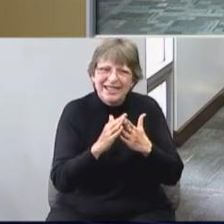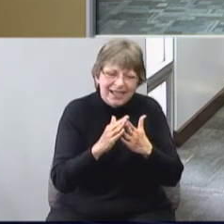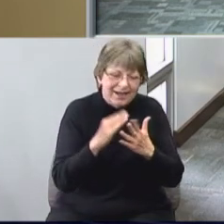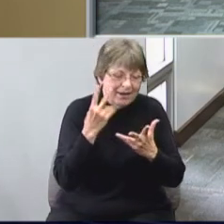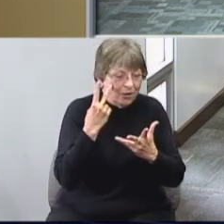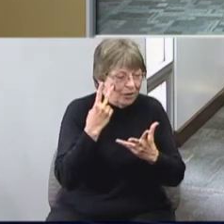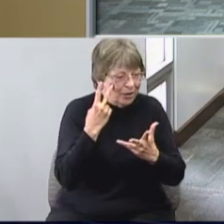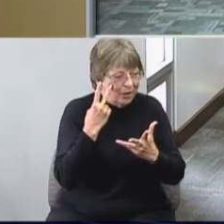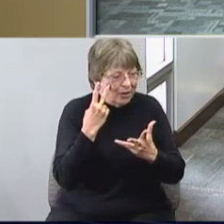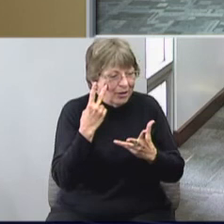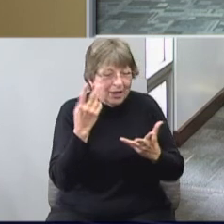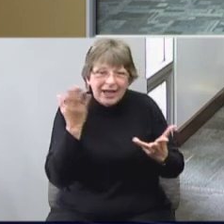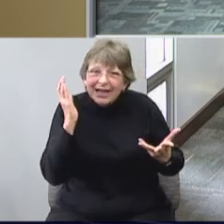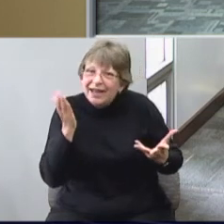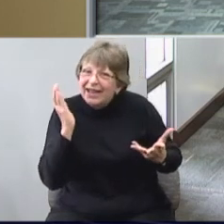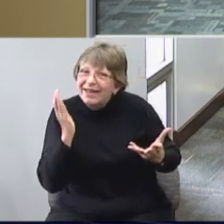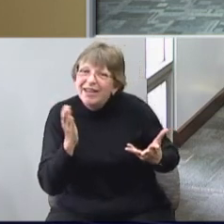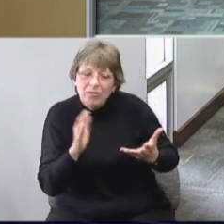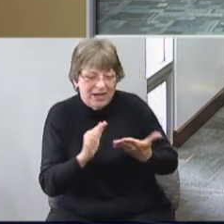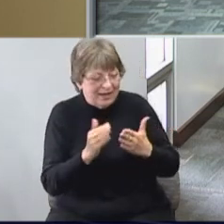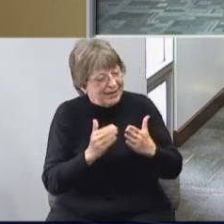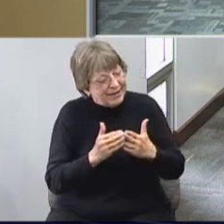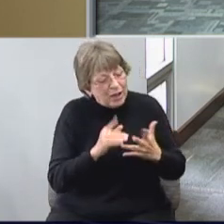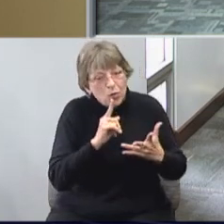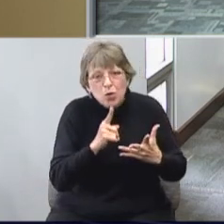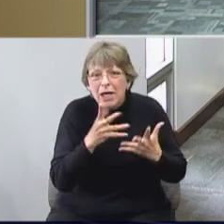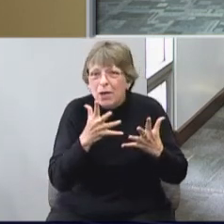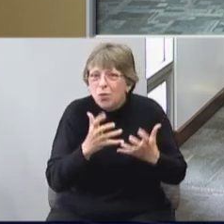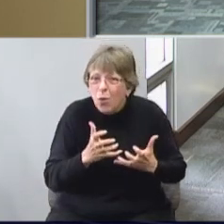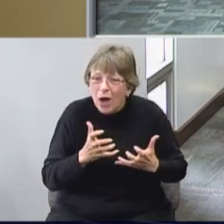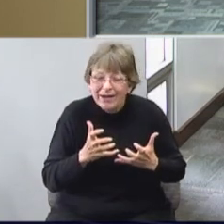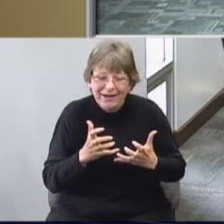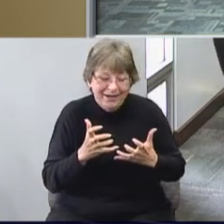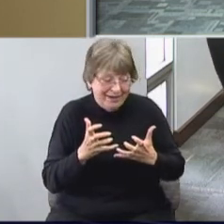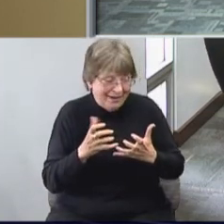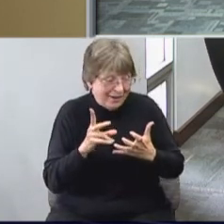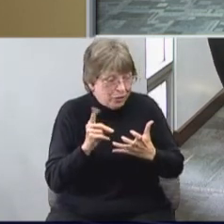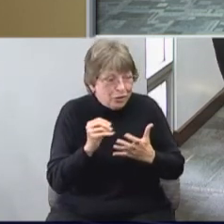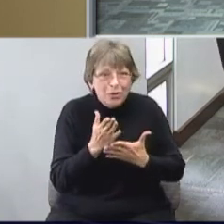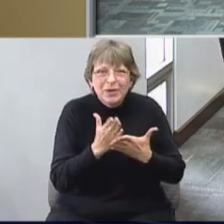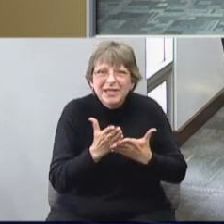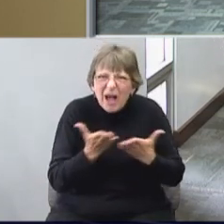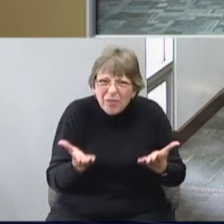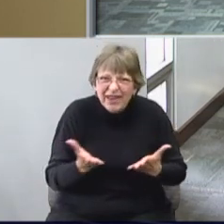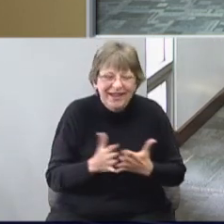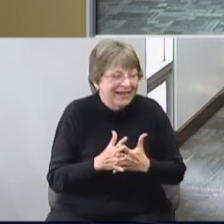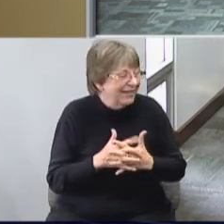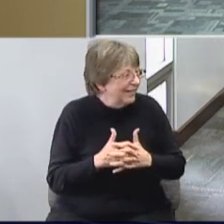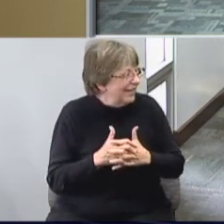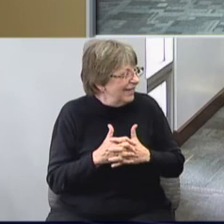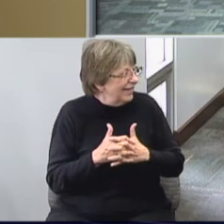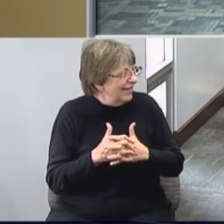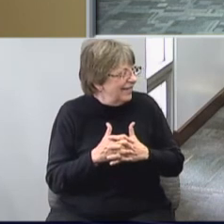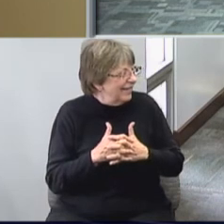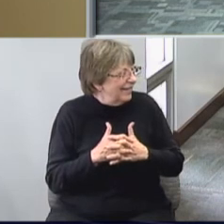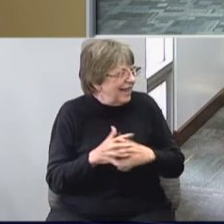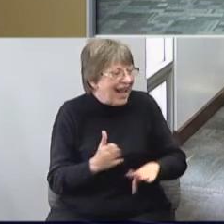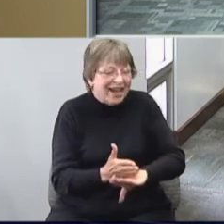the city was actually wanting to do something and improve the